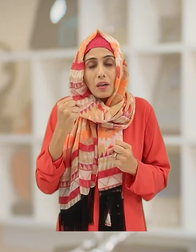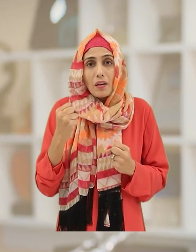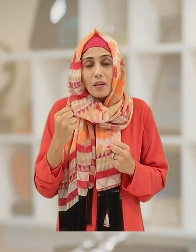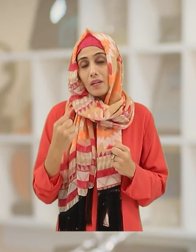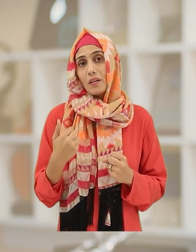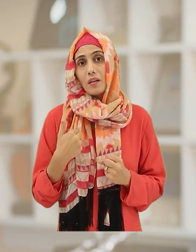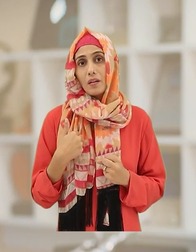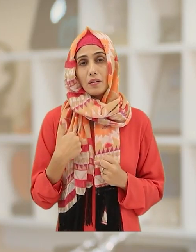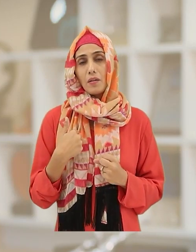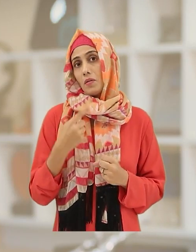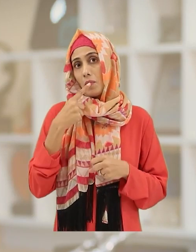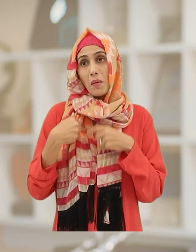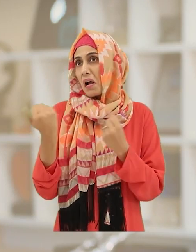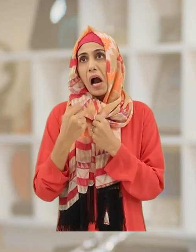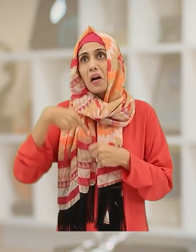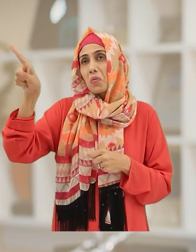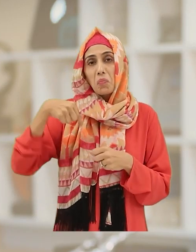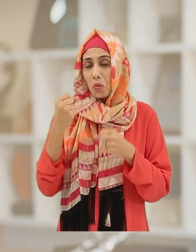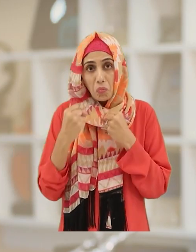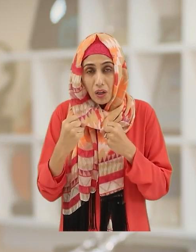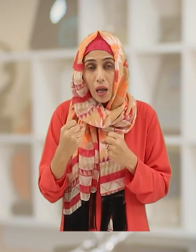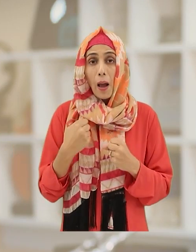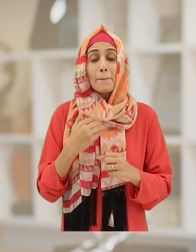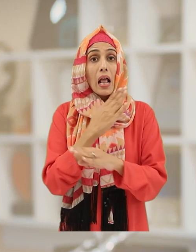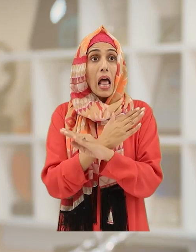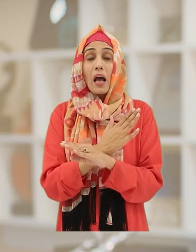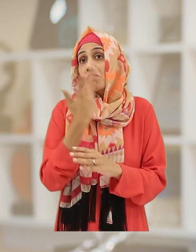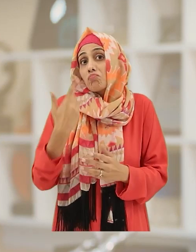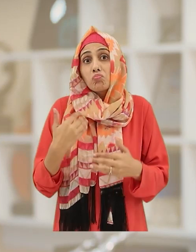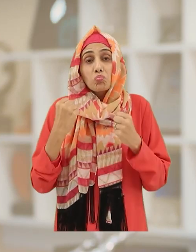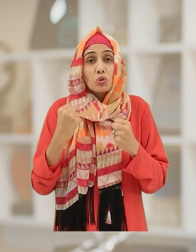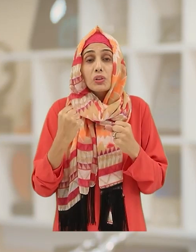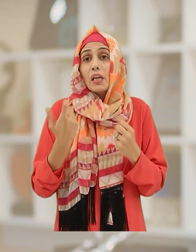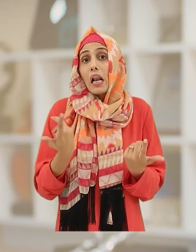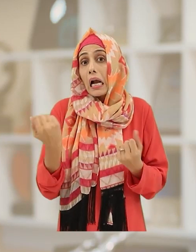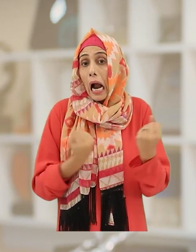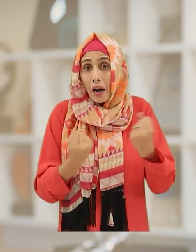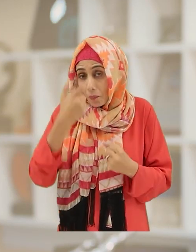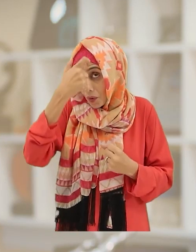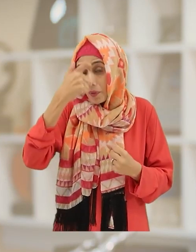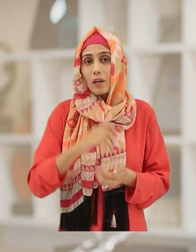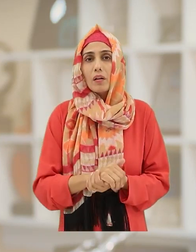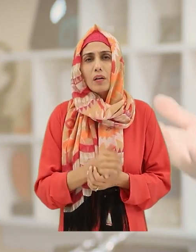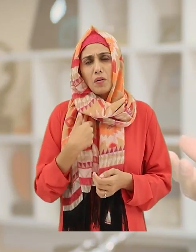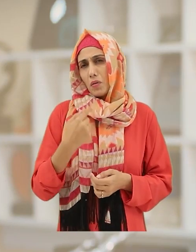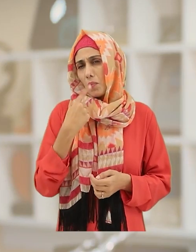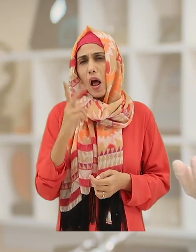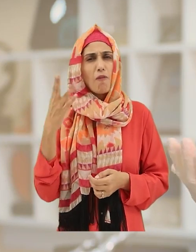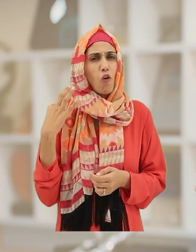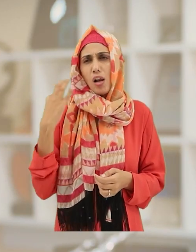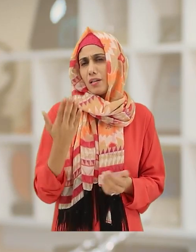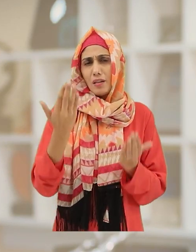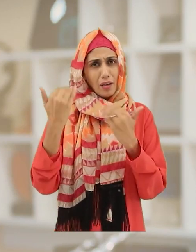have money for conveyance. They come from a very sort of poor family in Lundy. And they said, well, so then you're here, volunteer,